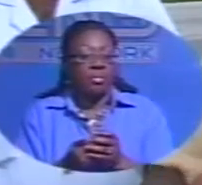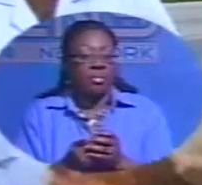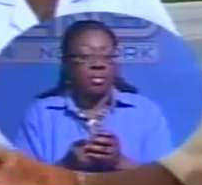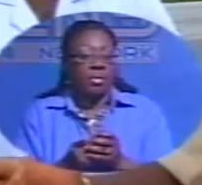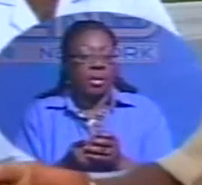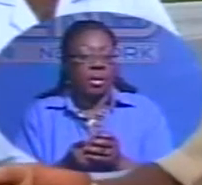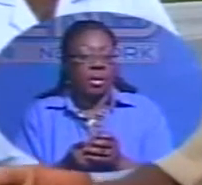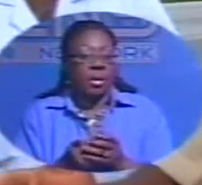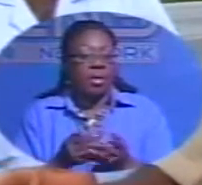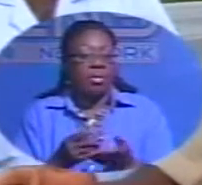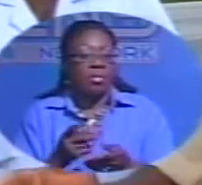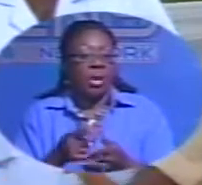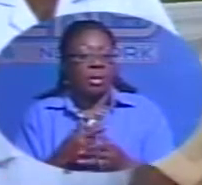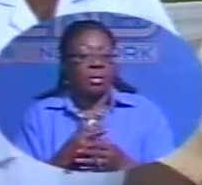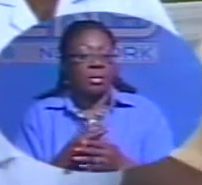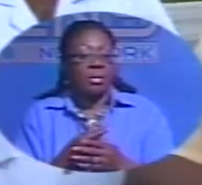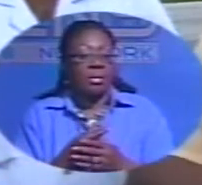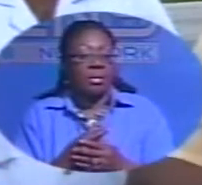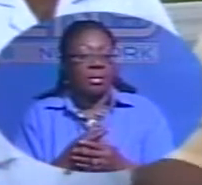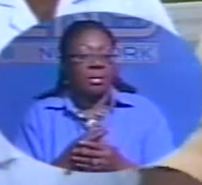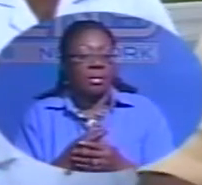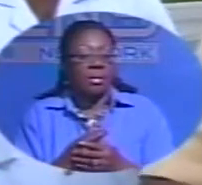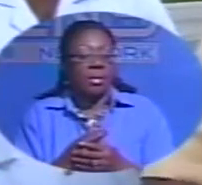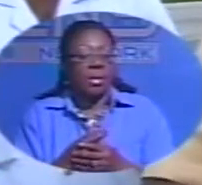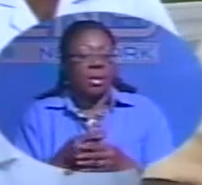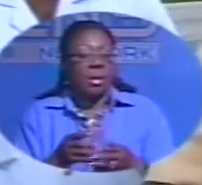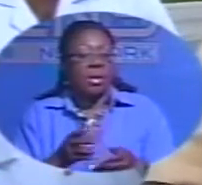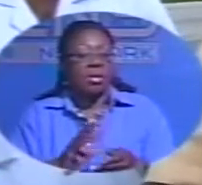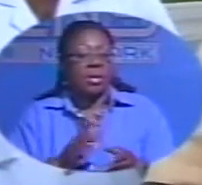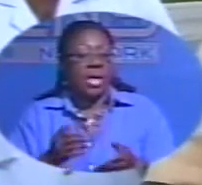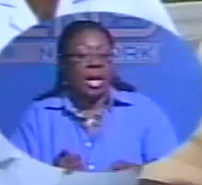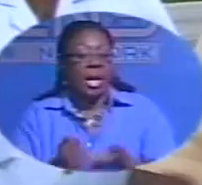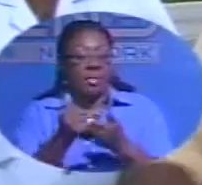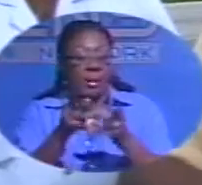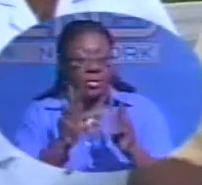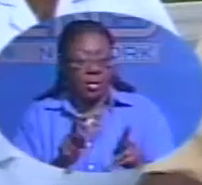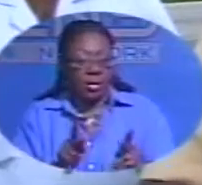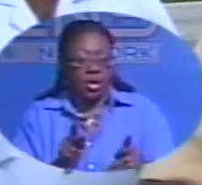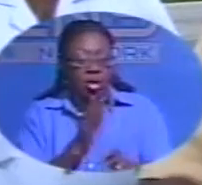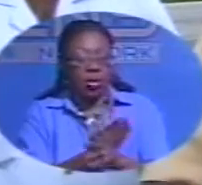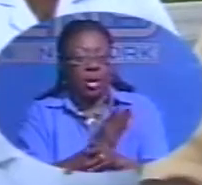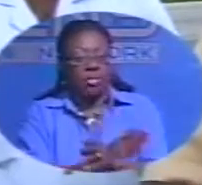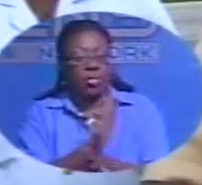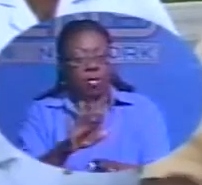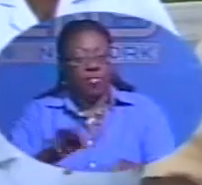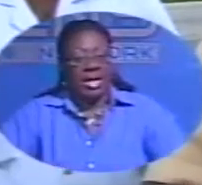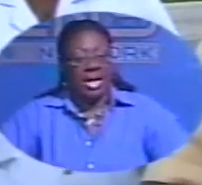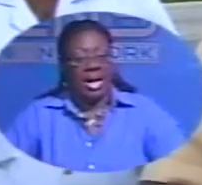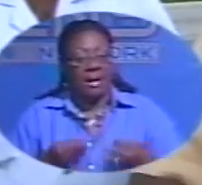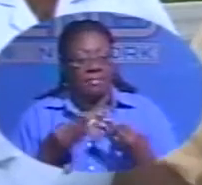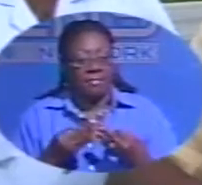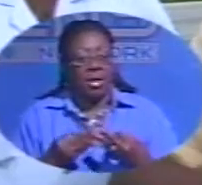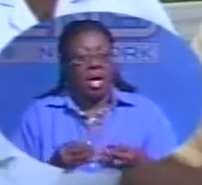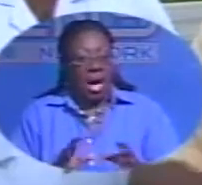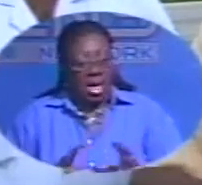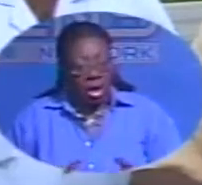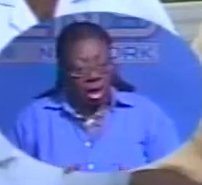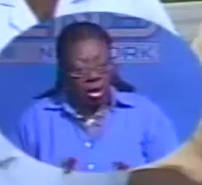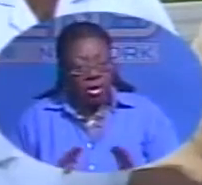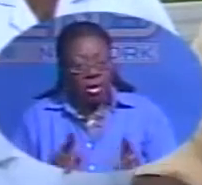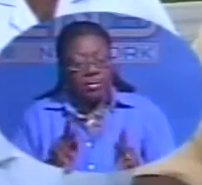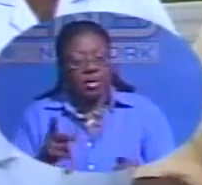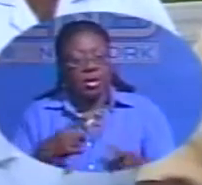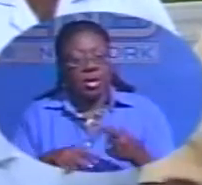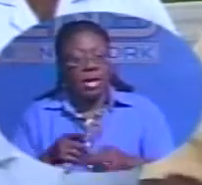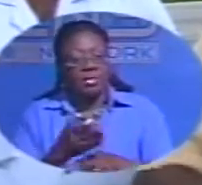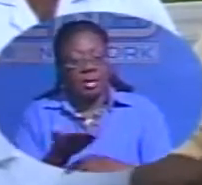Center rather than going to the police station and asking us advice on situations. So we are actually encouraging persons to come to us and whereby